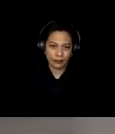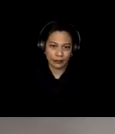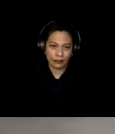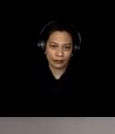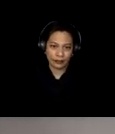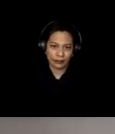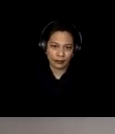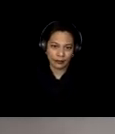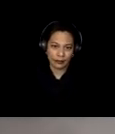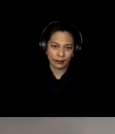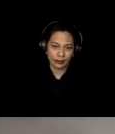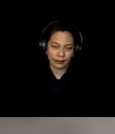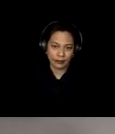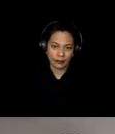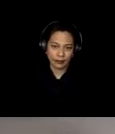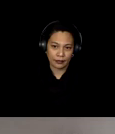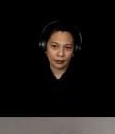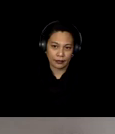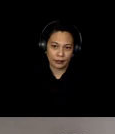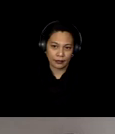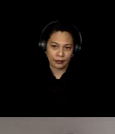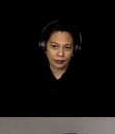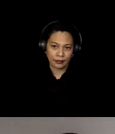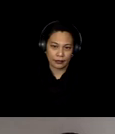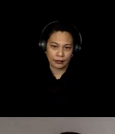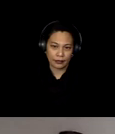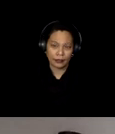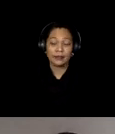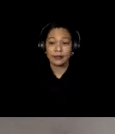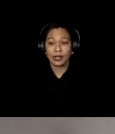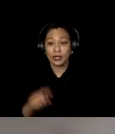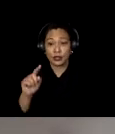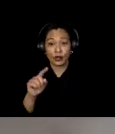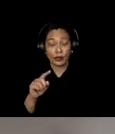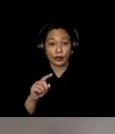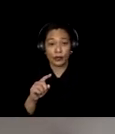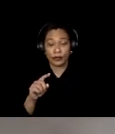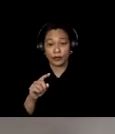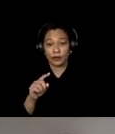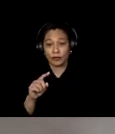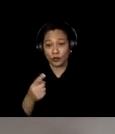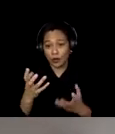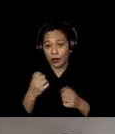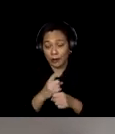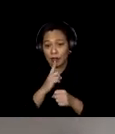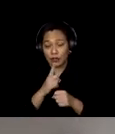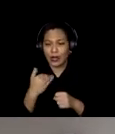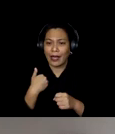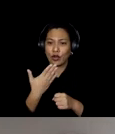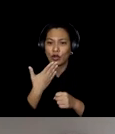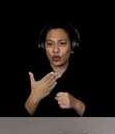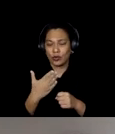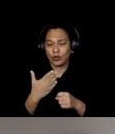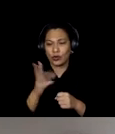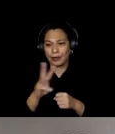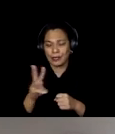So before you get into content, first, you want to make sure that you have a well-organized